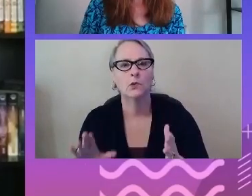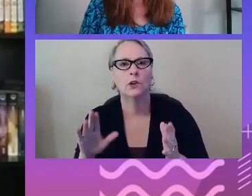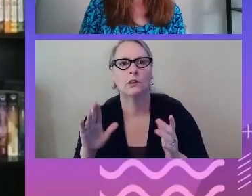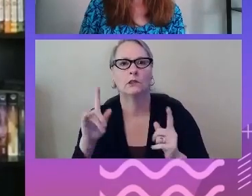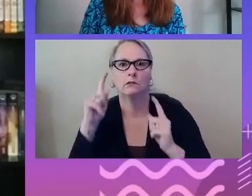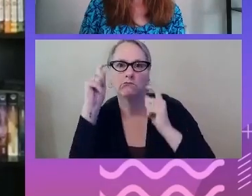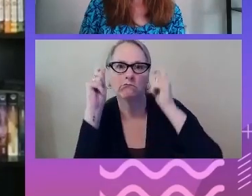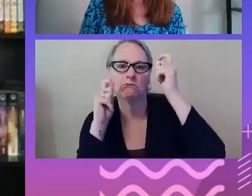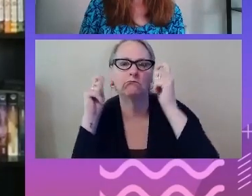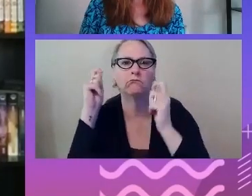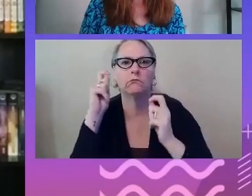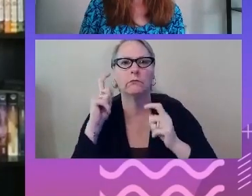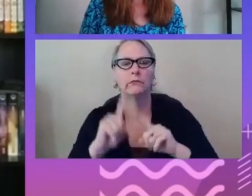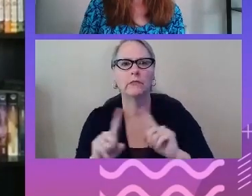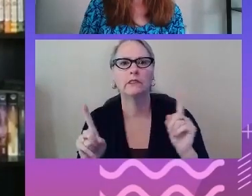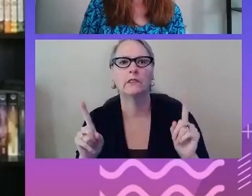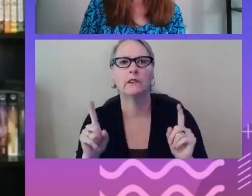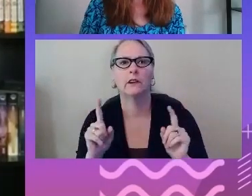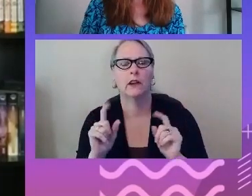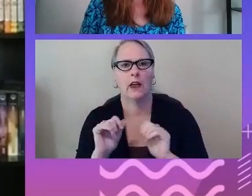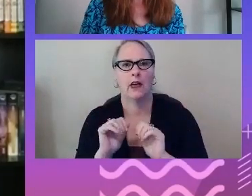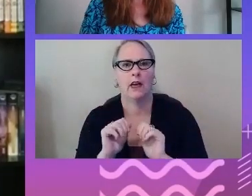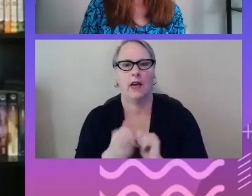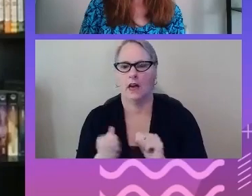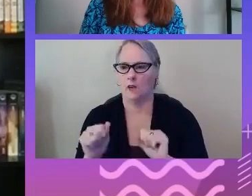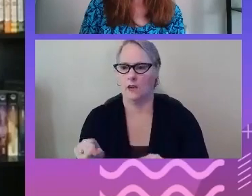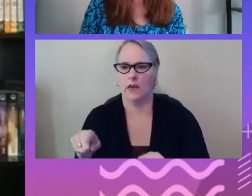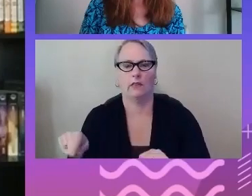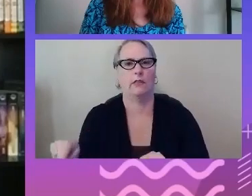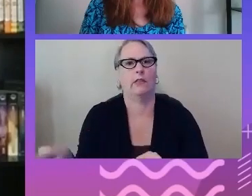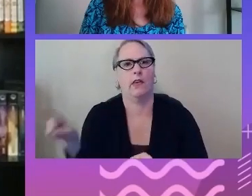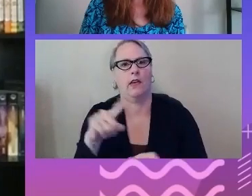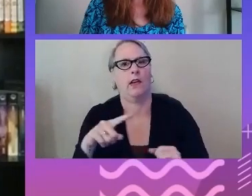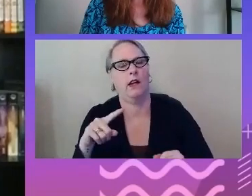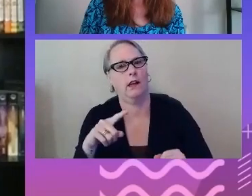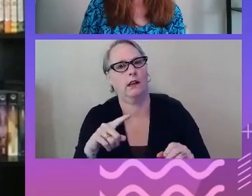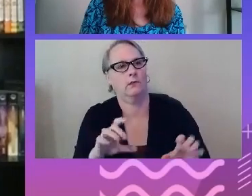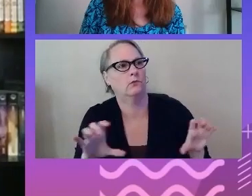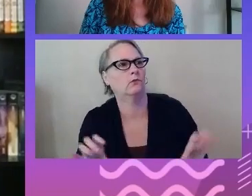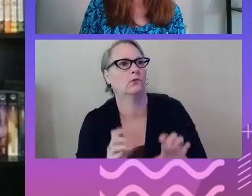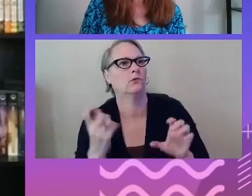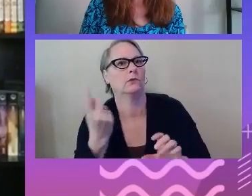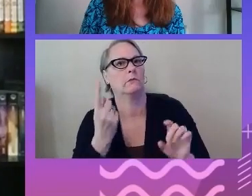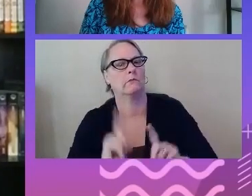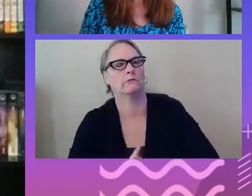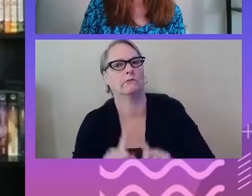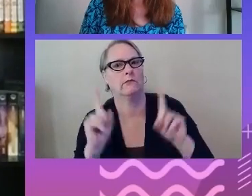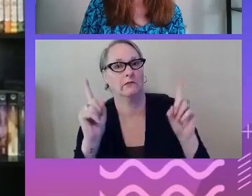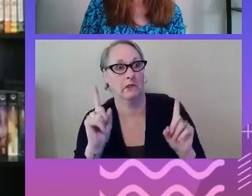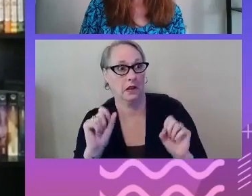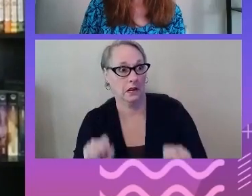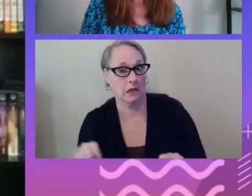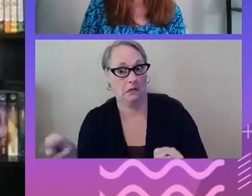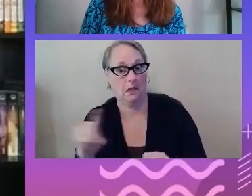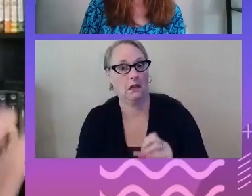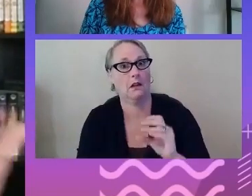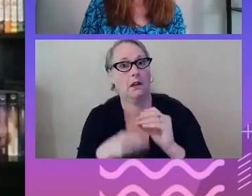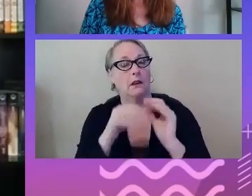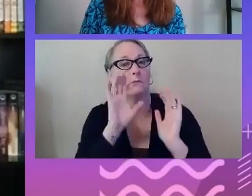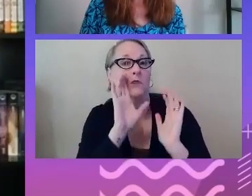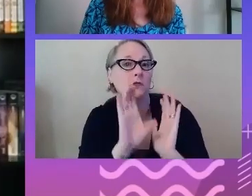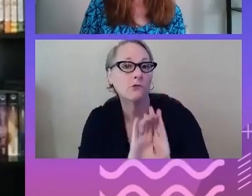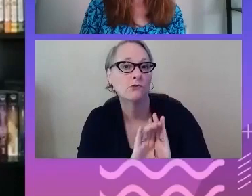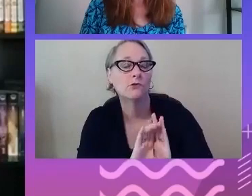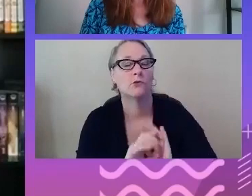they gonna do something different with the story? How can they, if they have, can they have a picture they can put in? Do they have the manipulatives